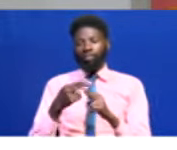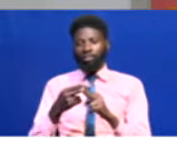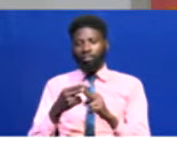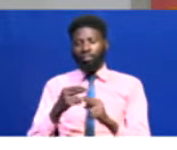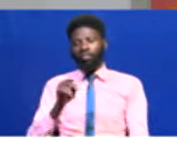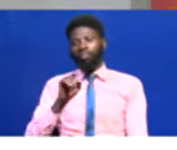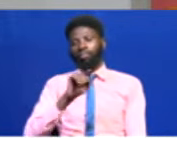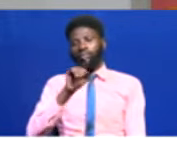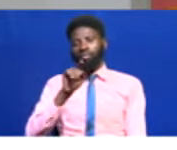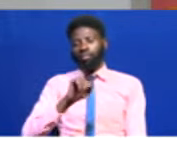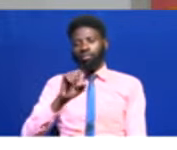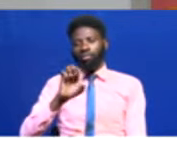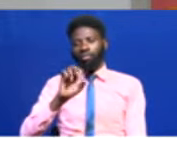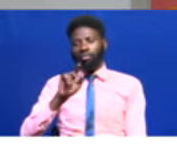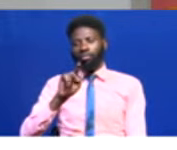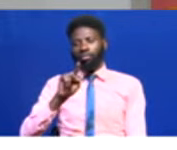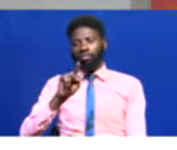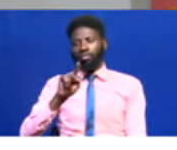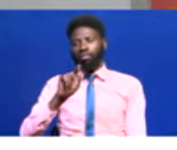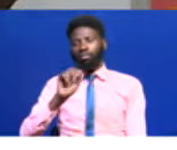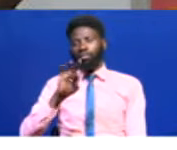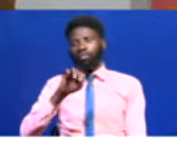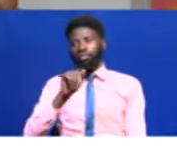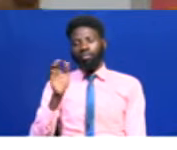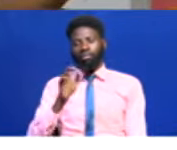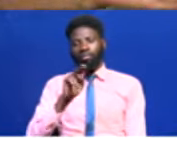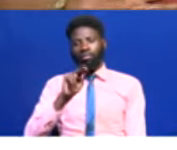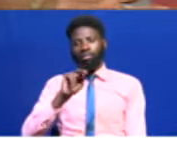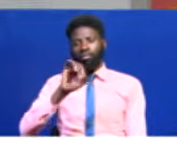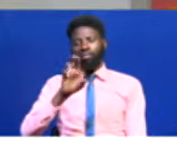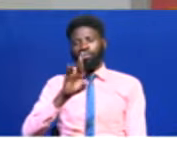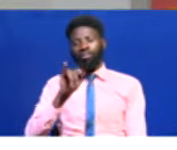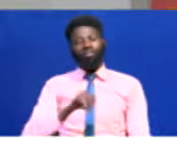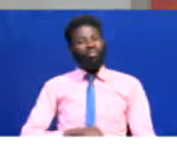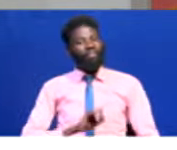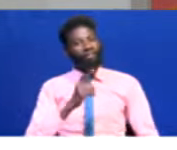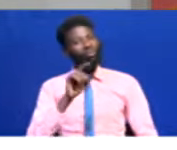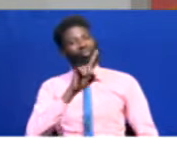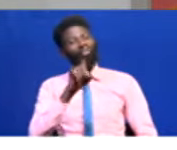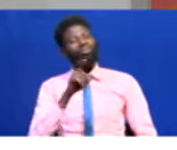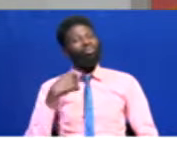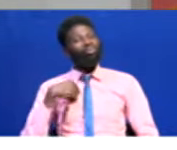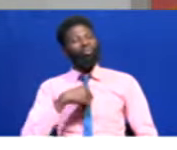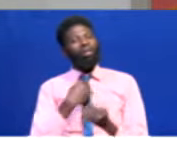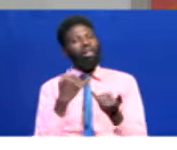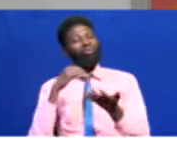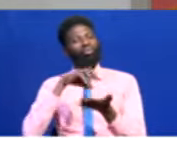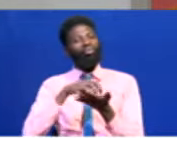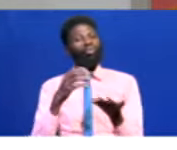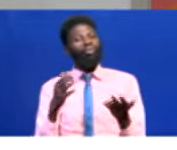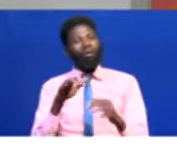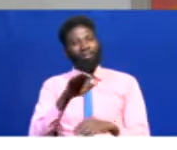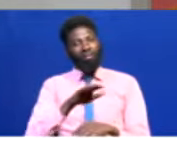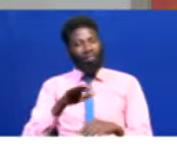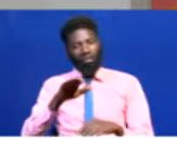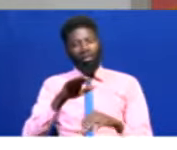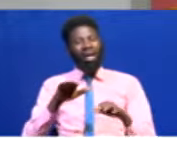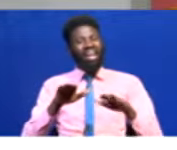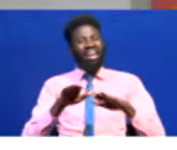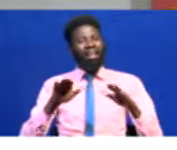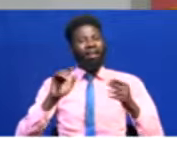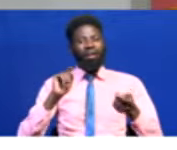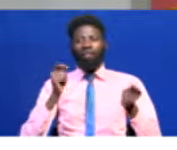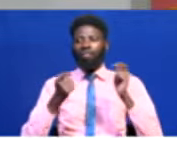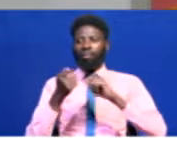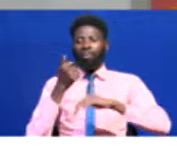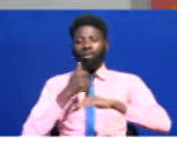Zachariah Njeru. Question, first question, where are we? What's the status report on as far as matters of land reforms, you know,